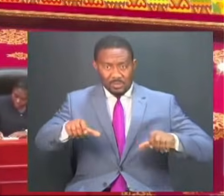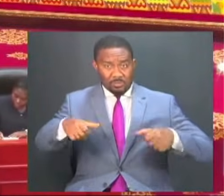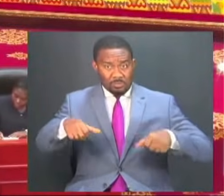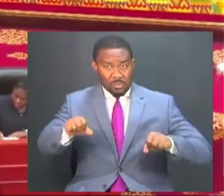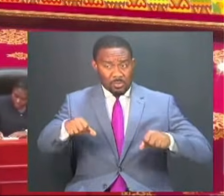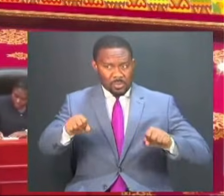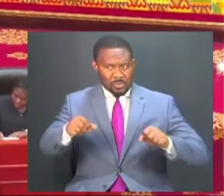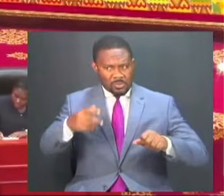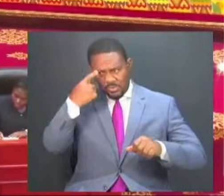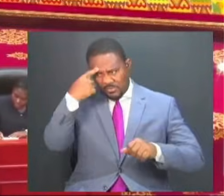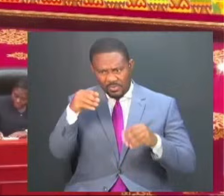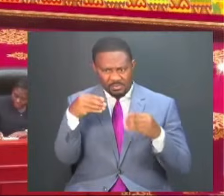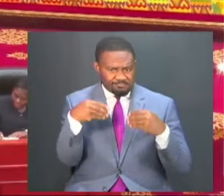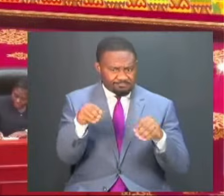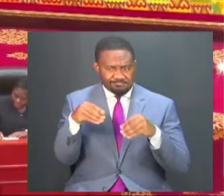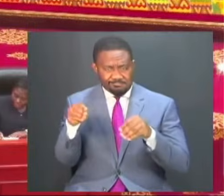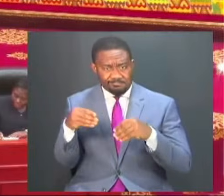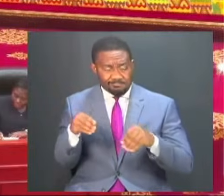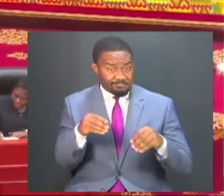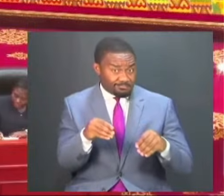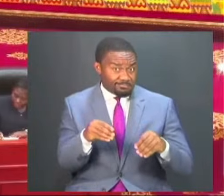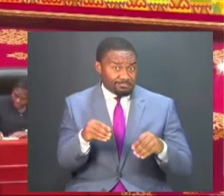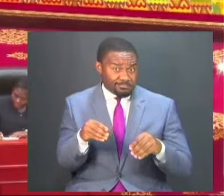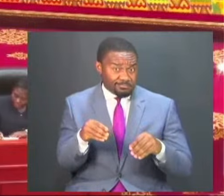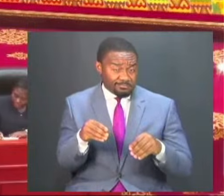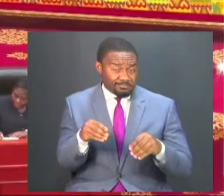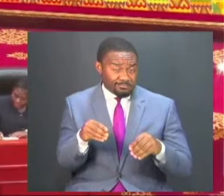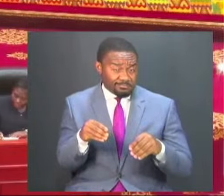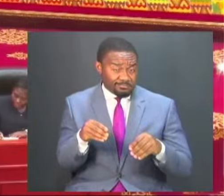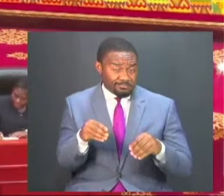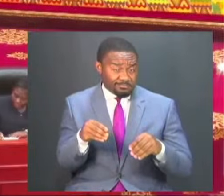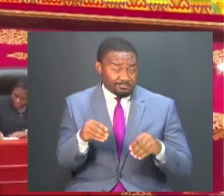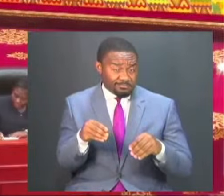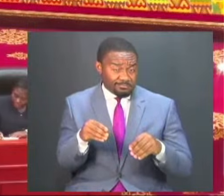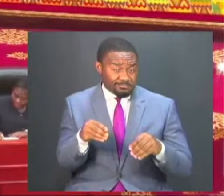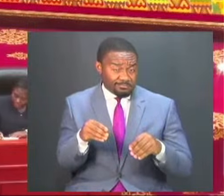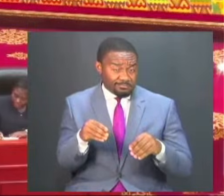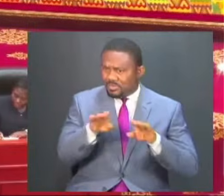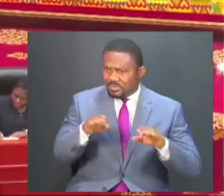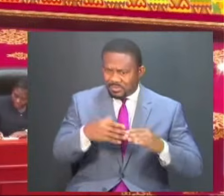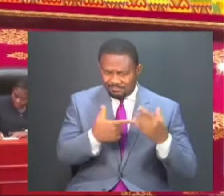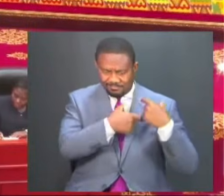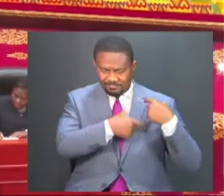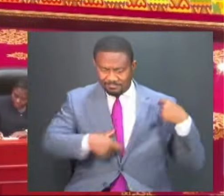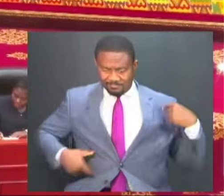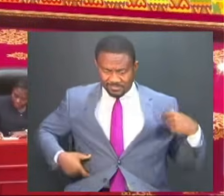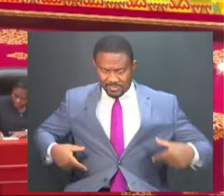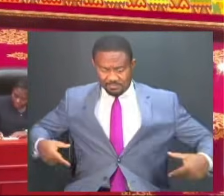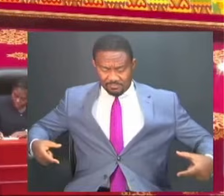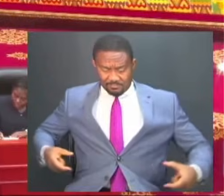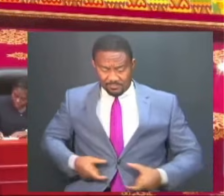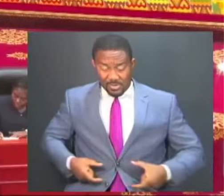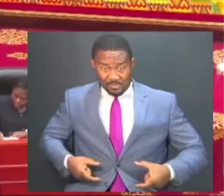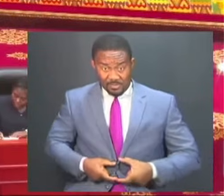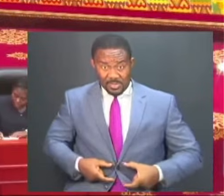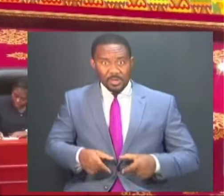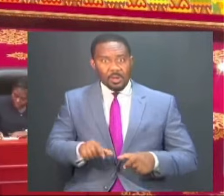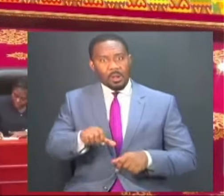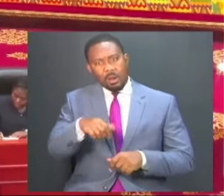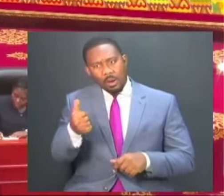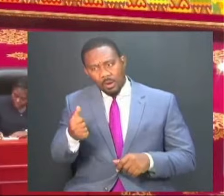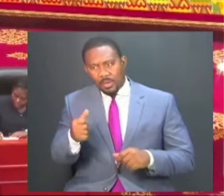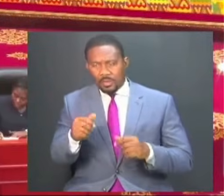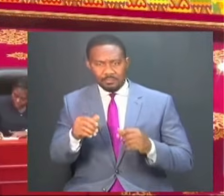commercial purposes, the development of standards for seat belts and other safety equipment, and for